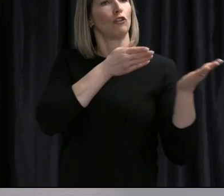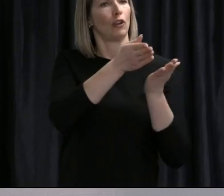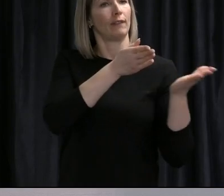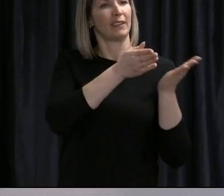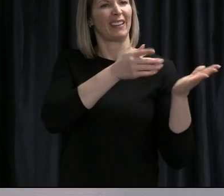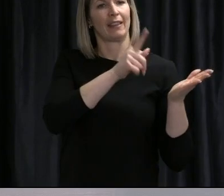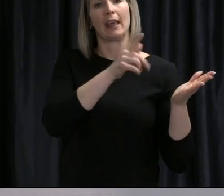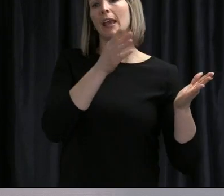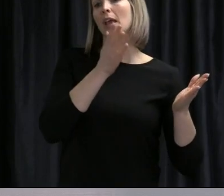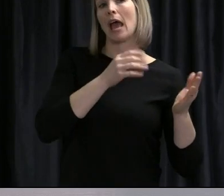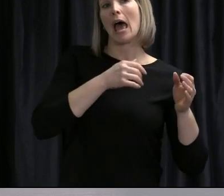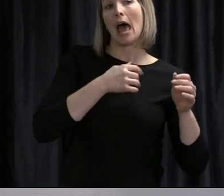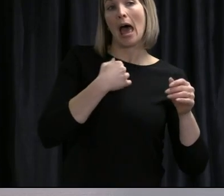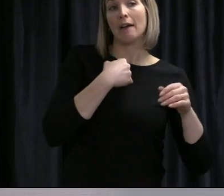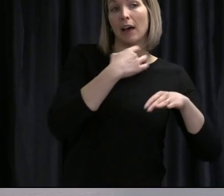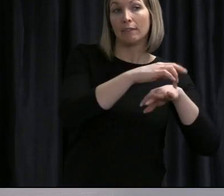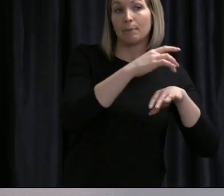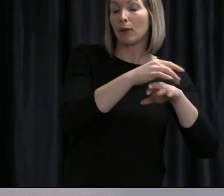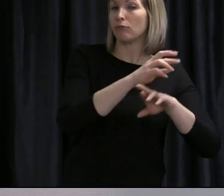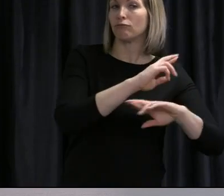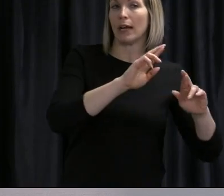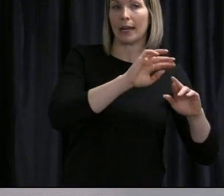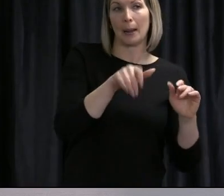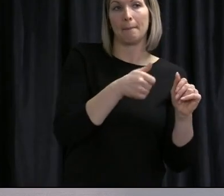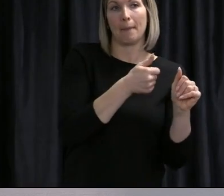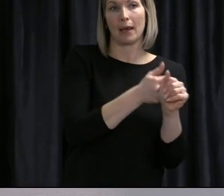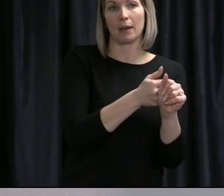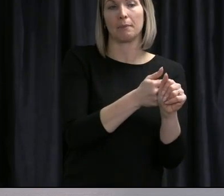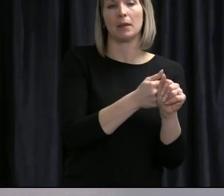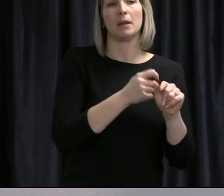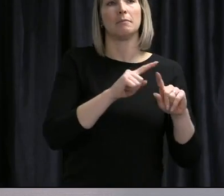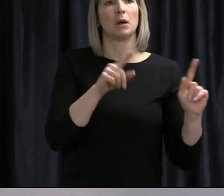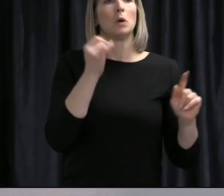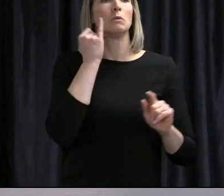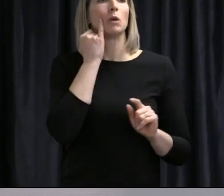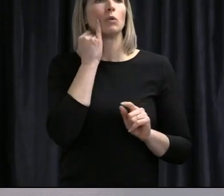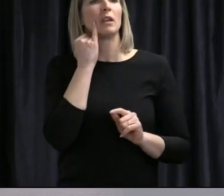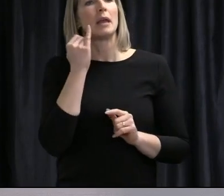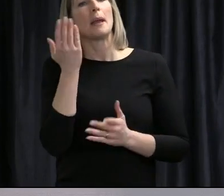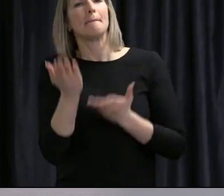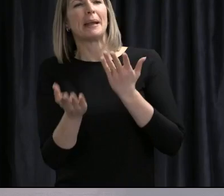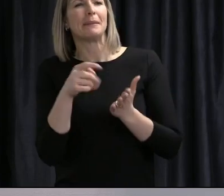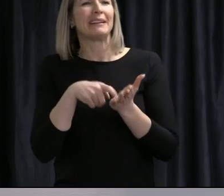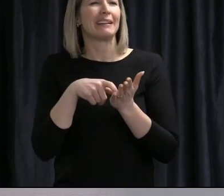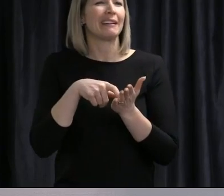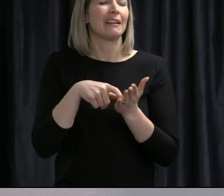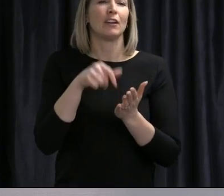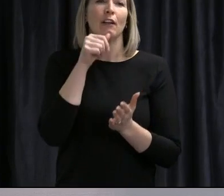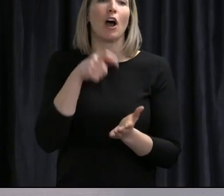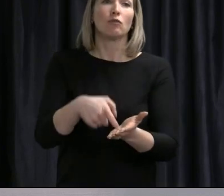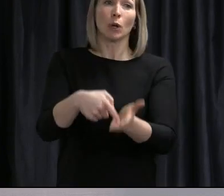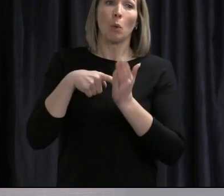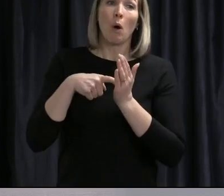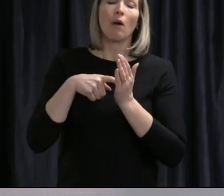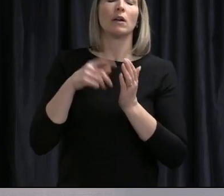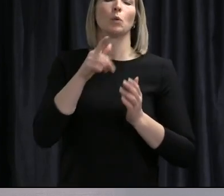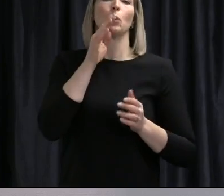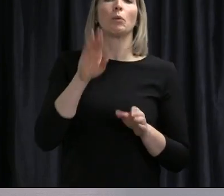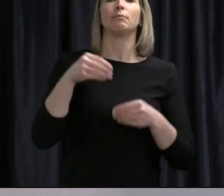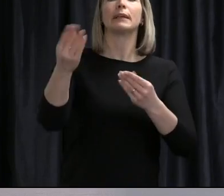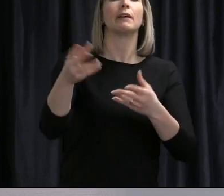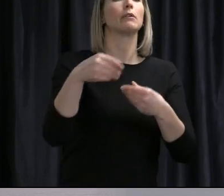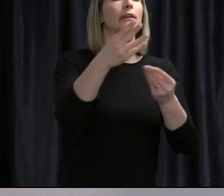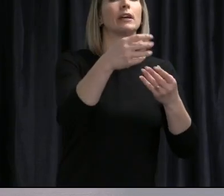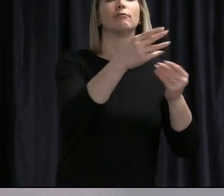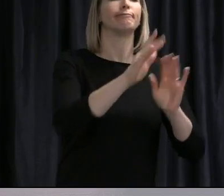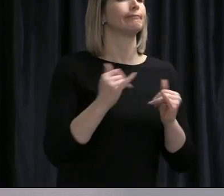to access, if need be, further supplies of hardware. The big key actually with ventilators